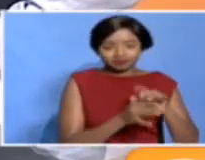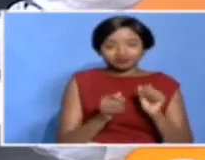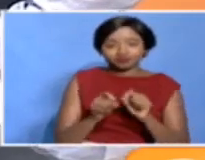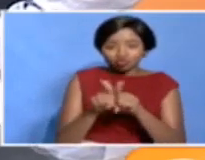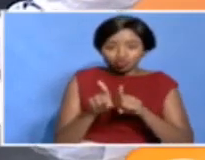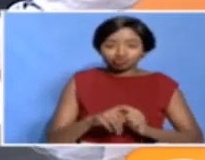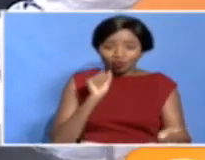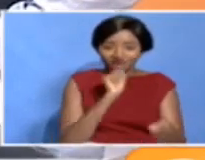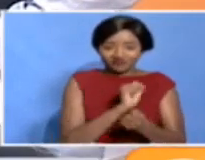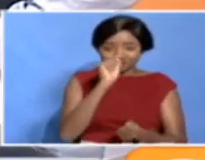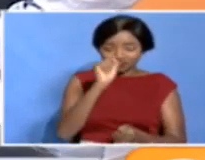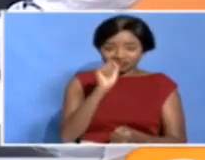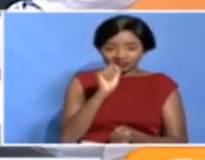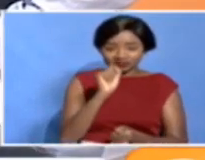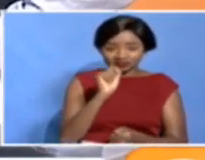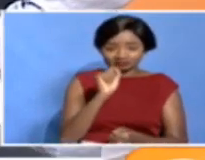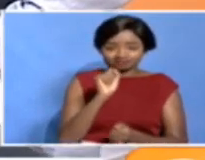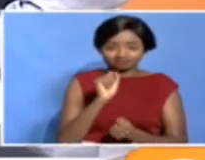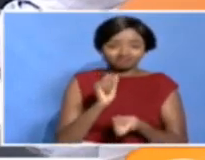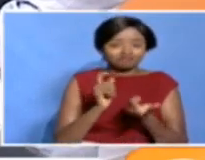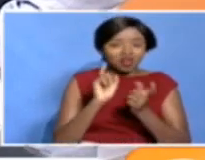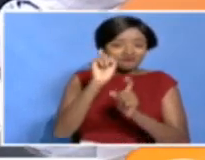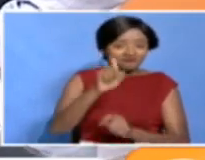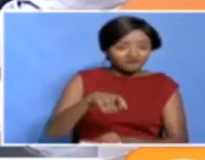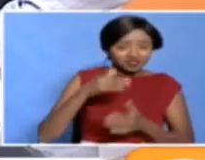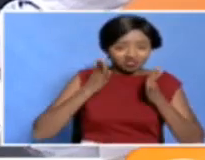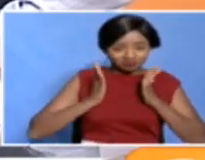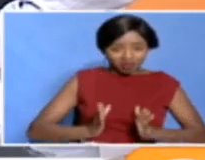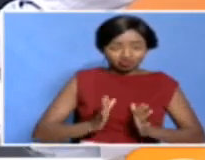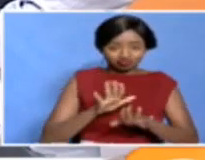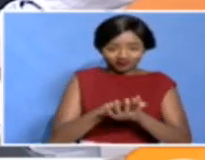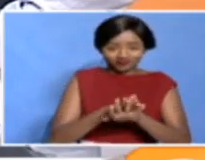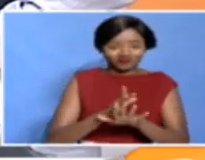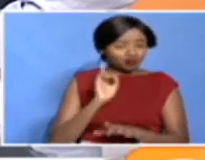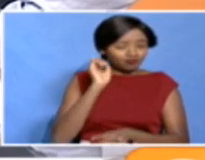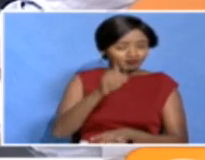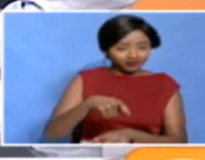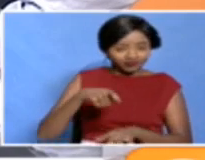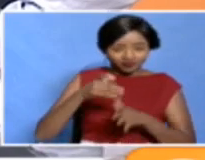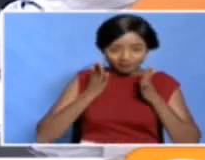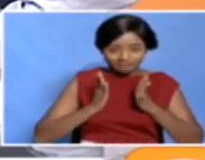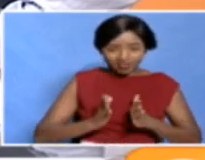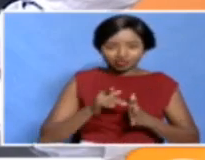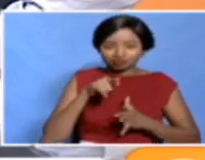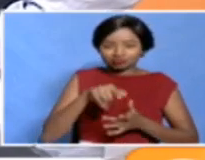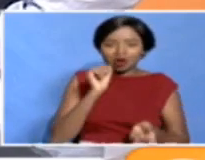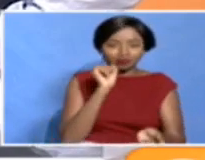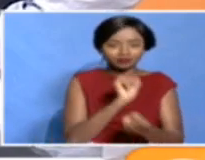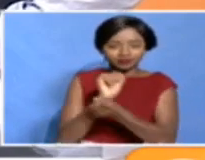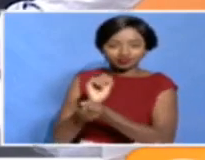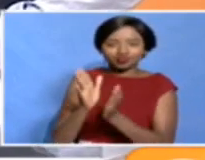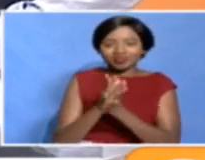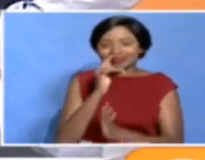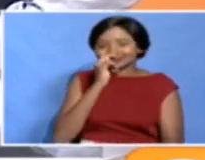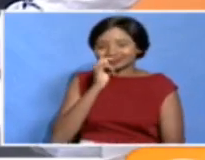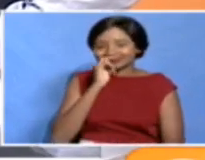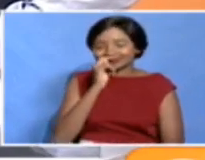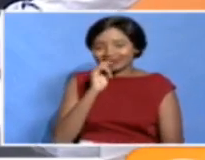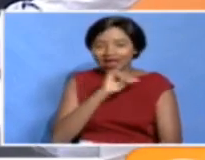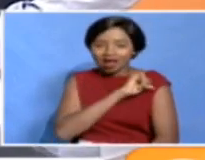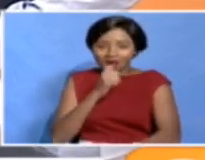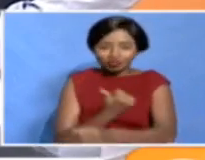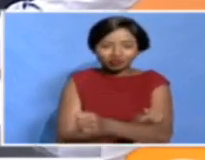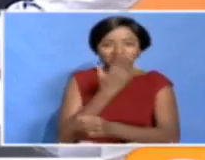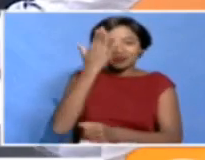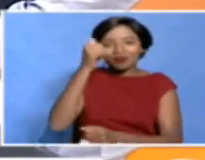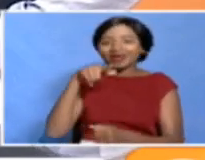15 Kenyan fishermen from Remba Island, Suba North in Homa Bay County, are being detained by Tanzanian authorities over alleged